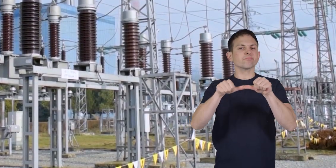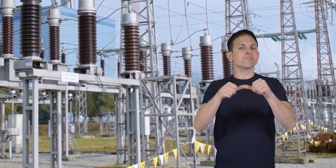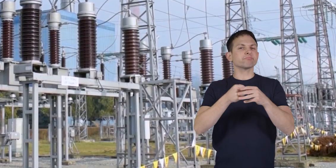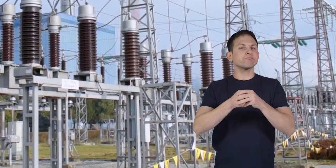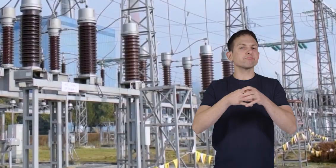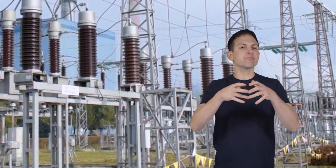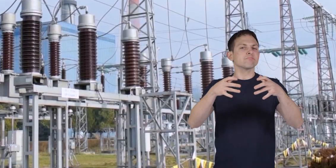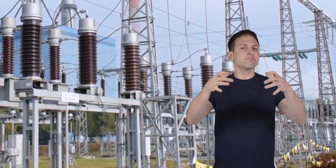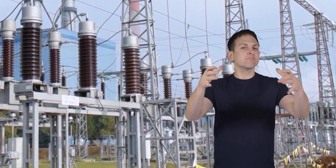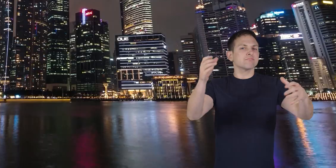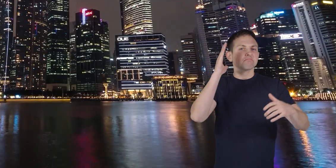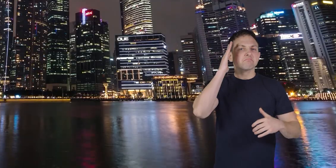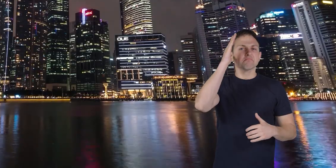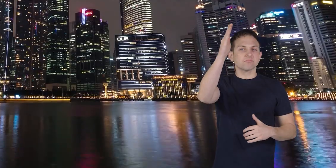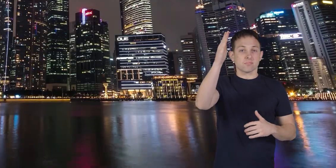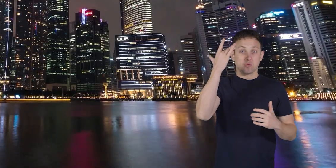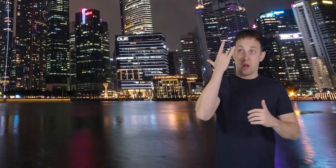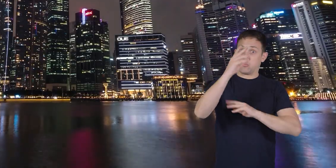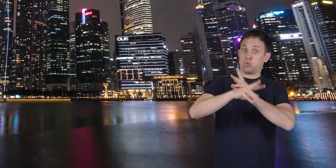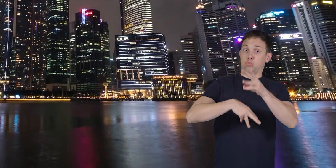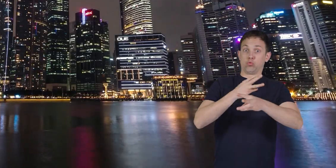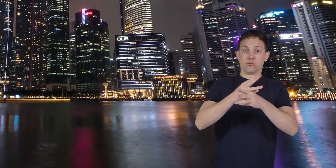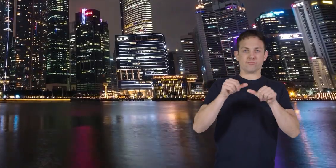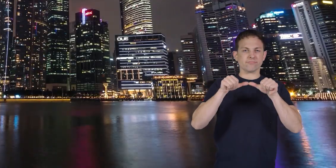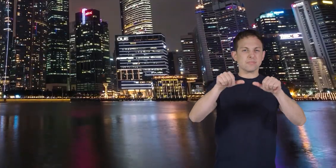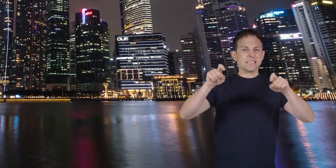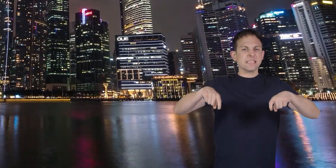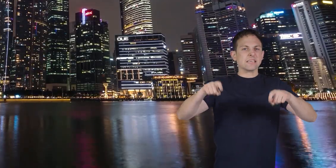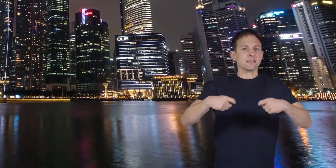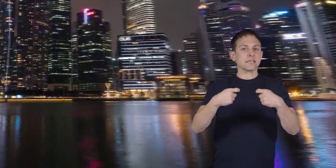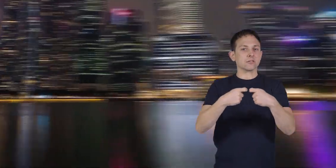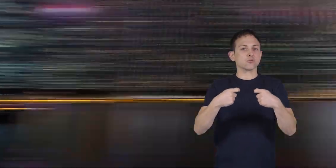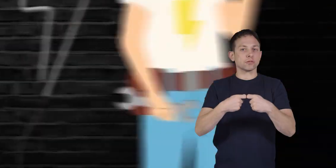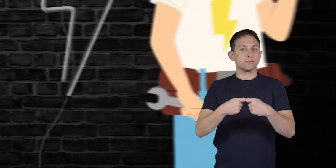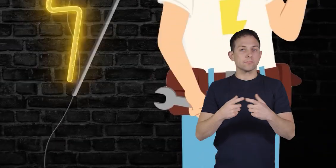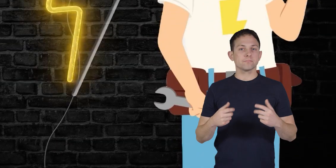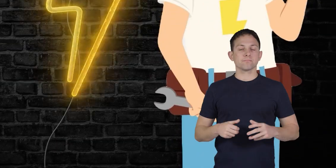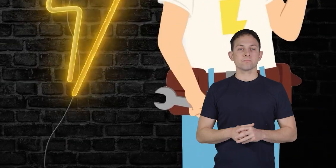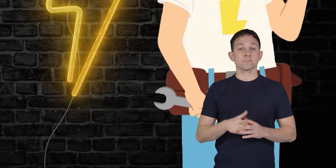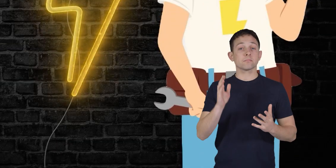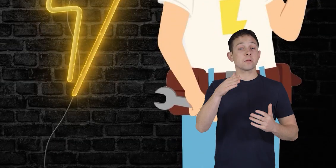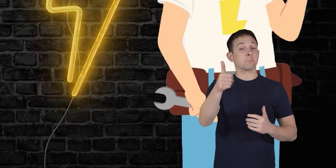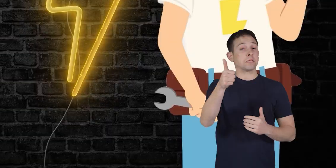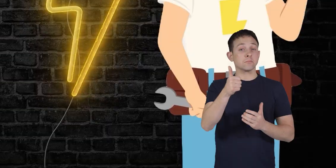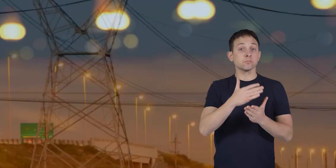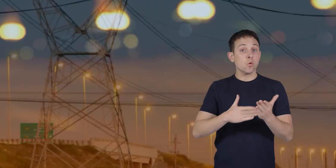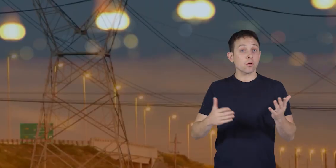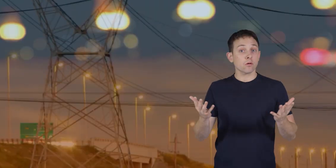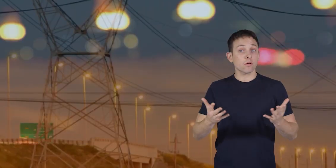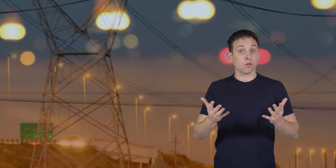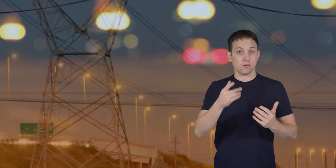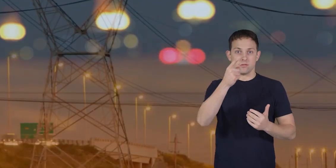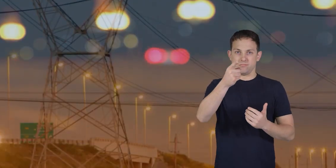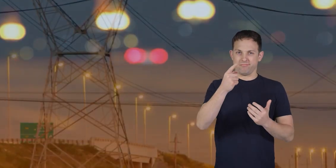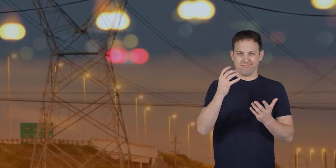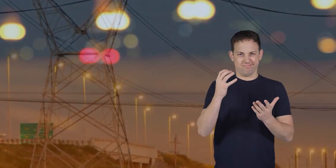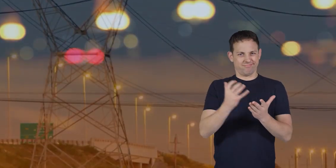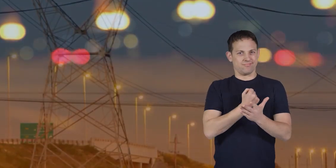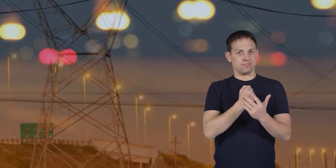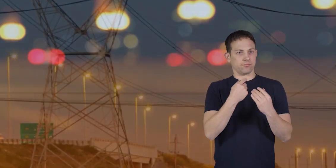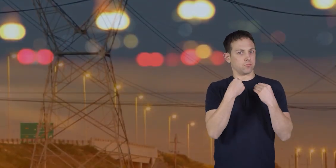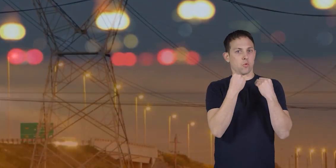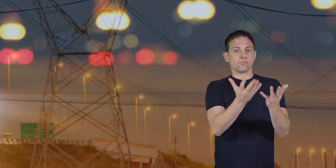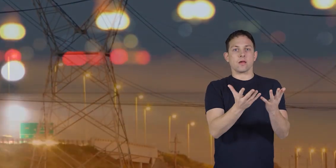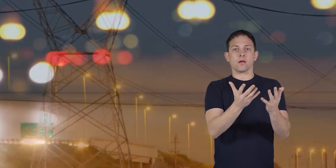only continue to grow as the world's electrical needs increase. The best part? You get to provide people with